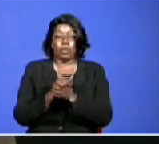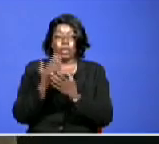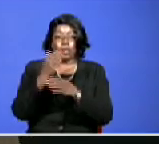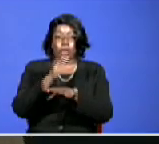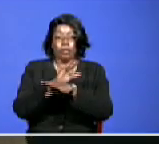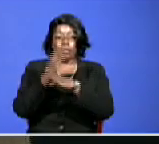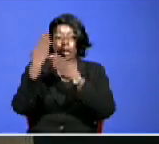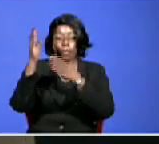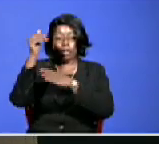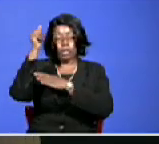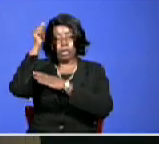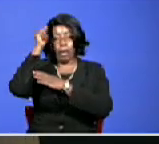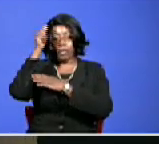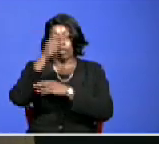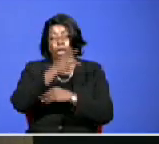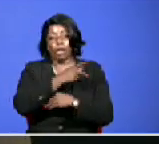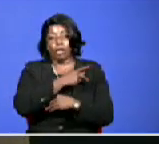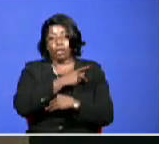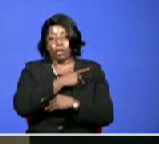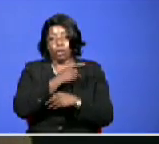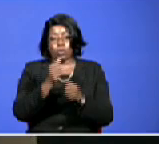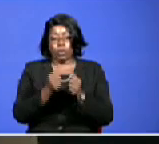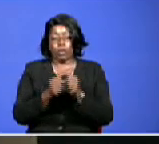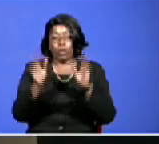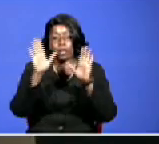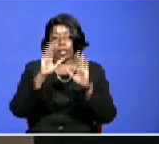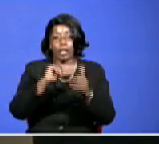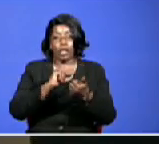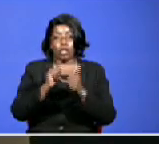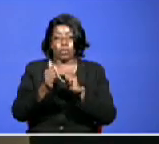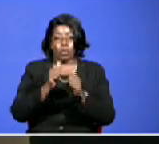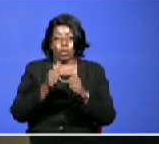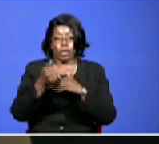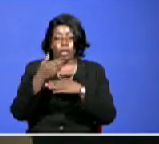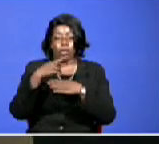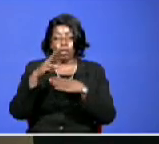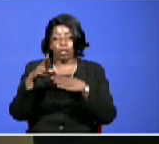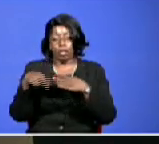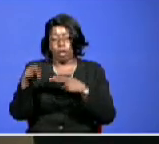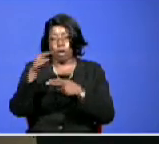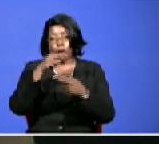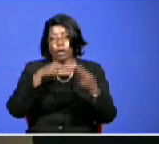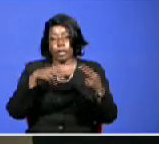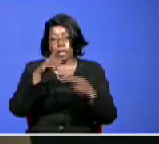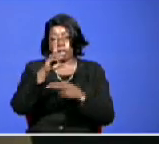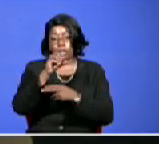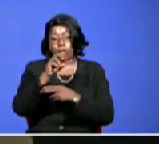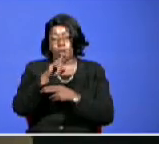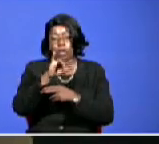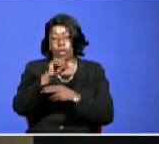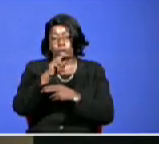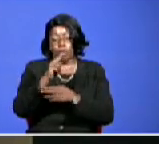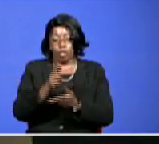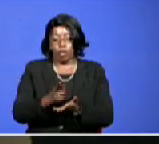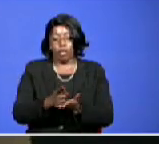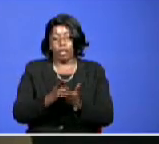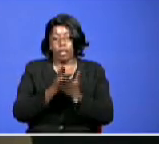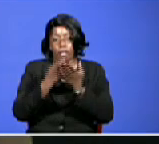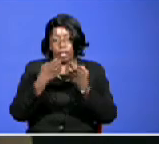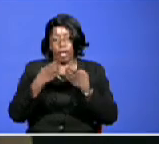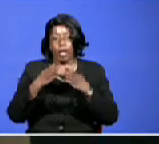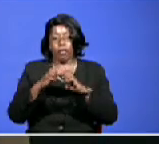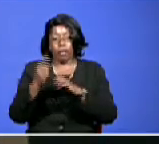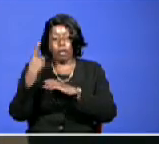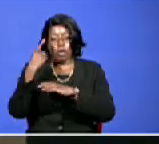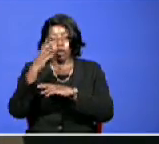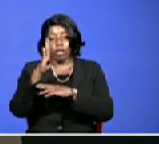Good evening, Muhammad. I'm Amajal Knowles with your Sunday Sports. Well, in the aftermath of Hurricane Dorian, the relief efforts were certainly heard by